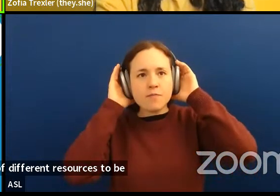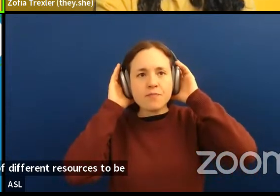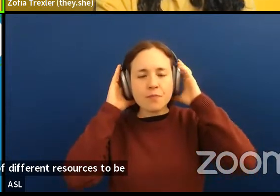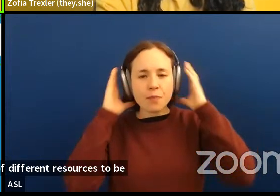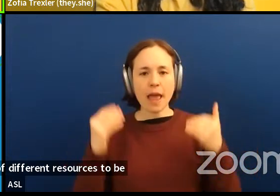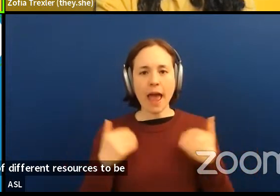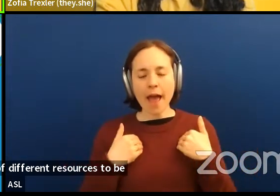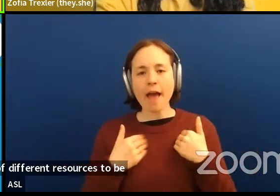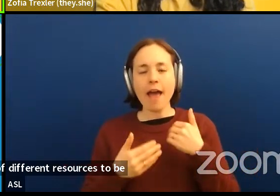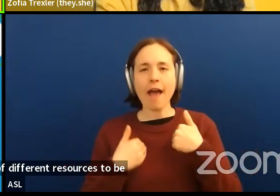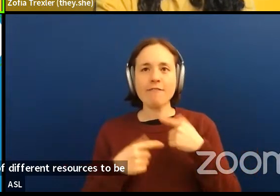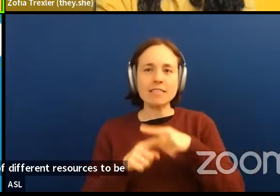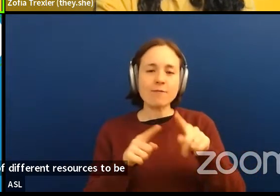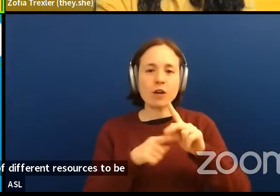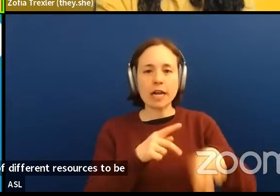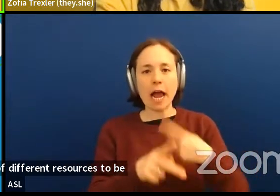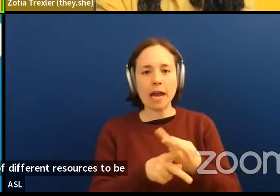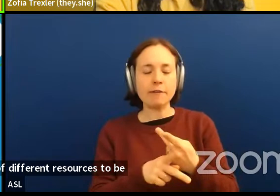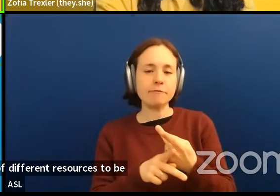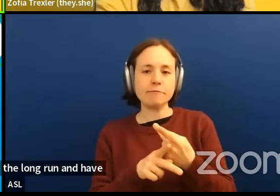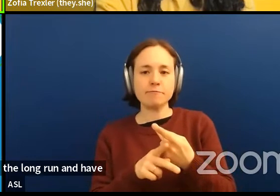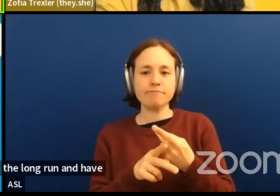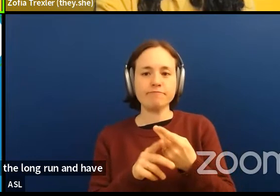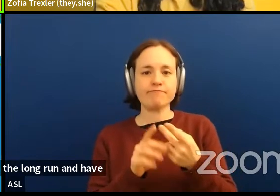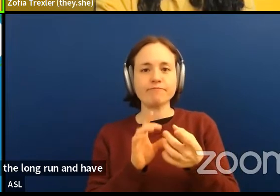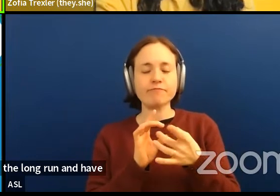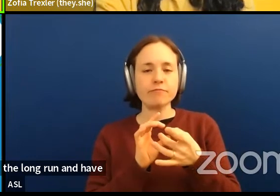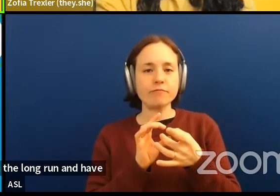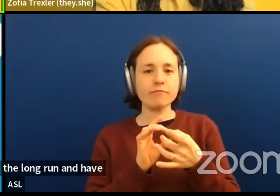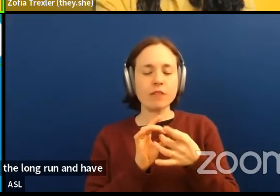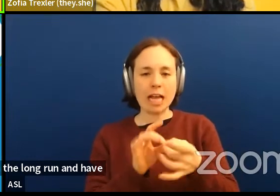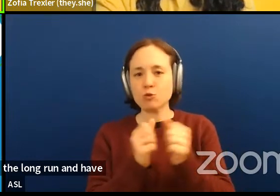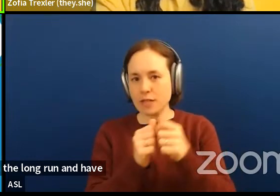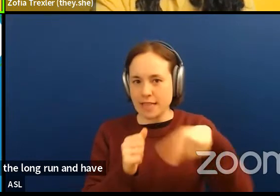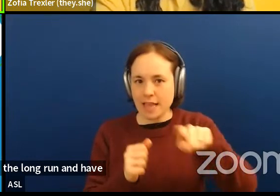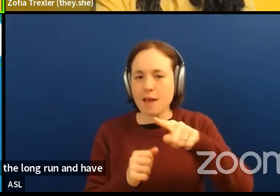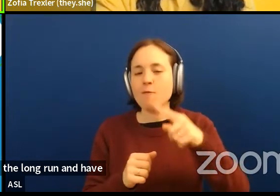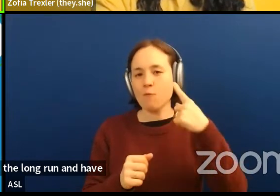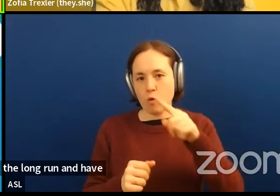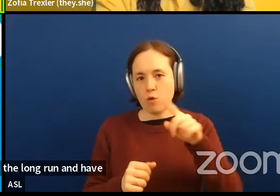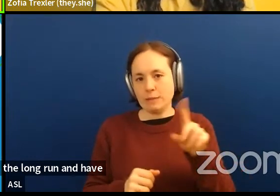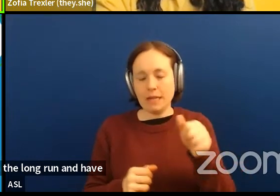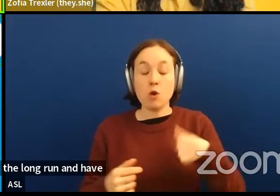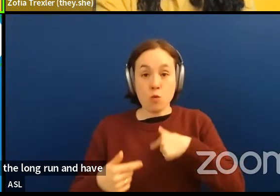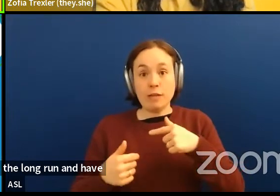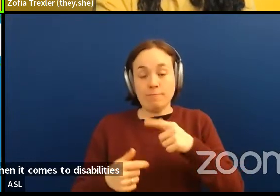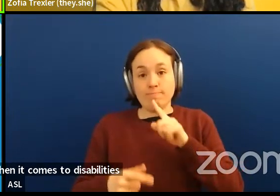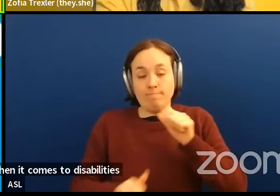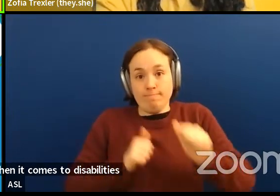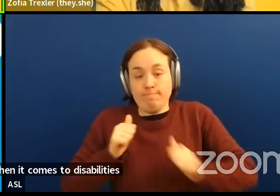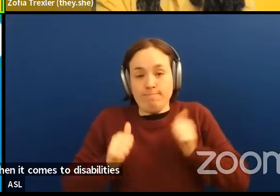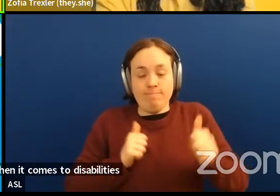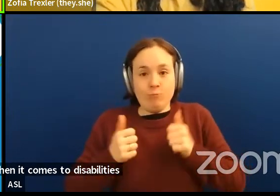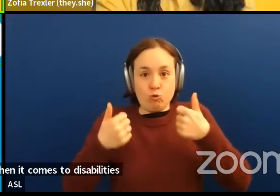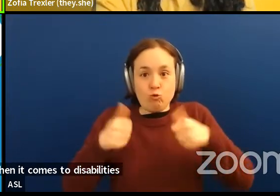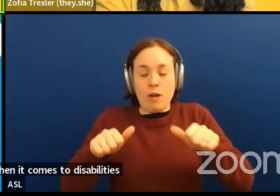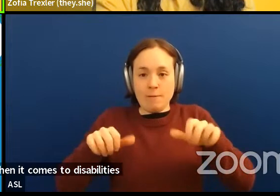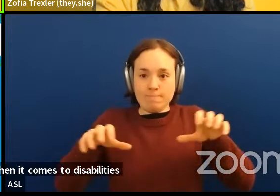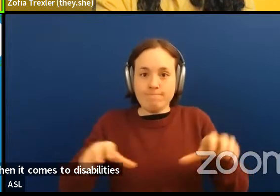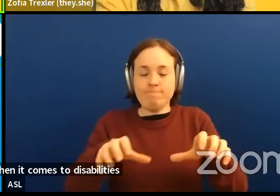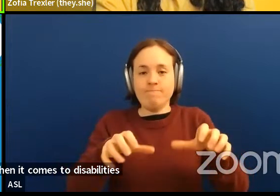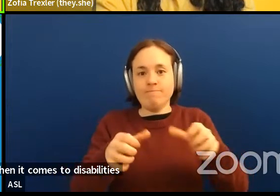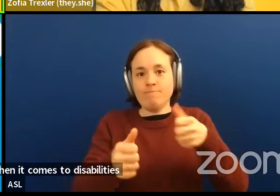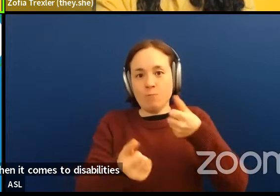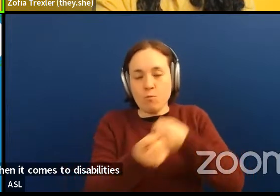of connections when it comes towards disability. We work actively on embodiment, like